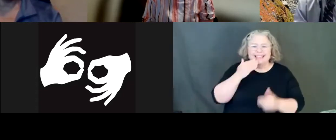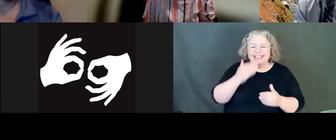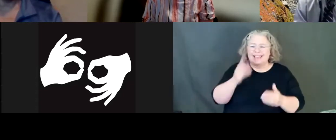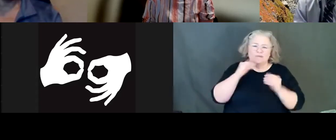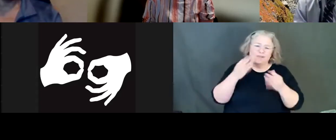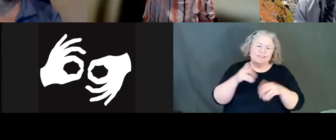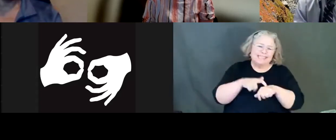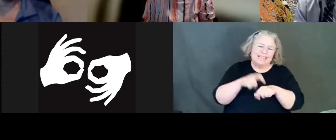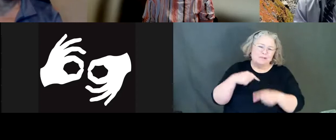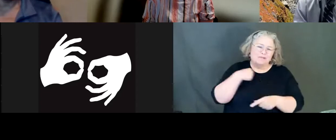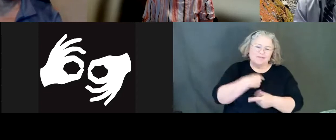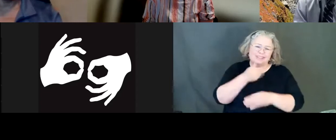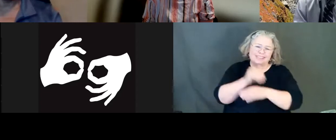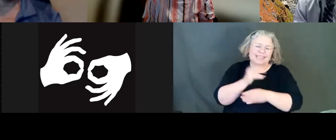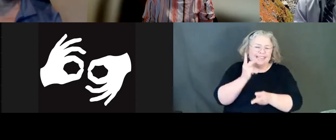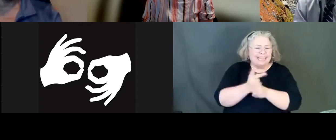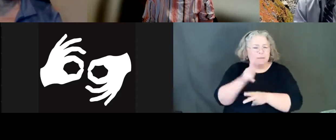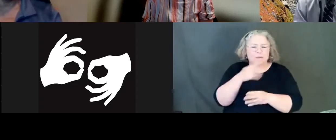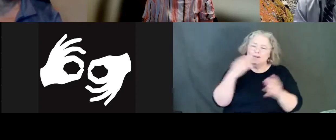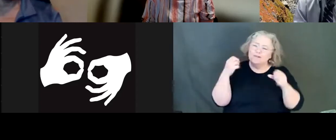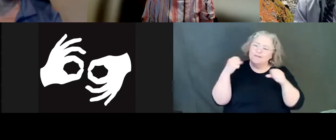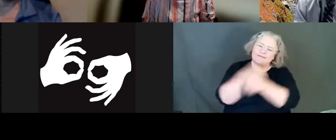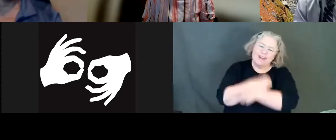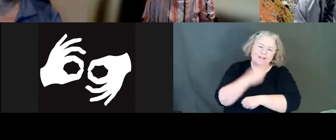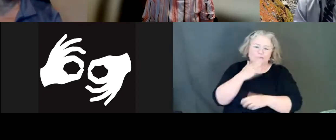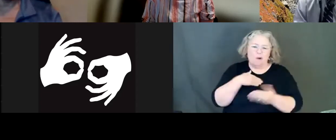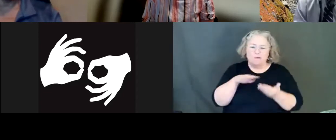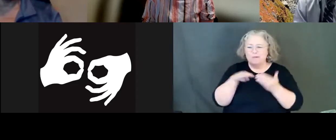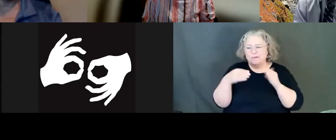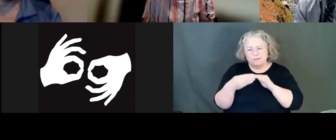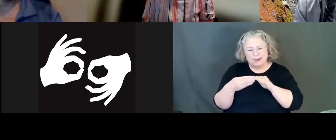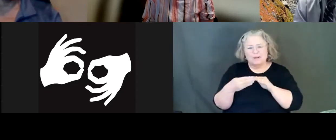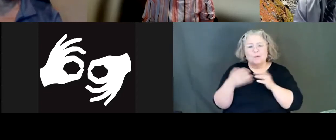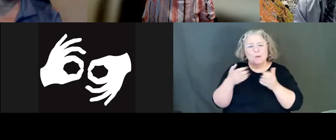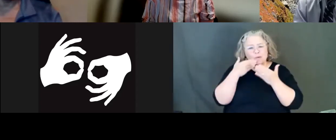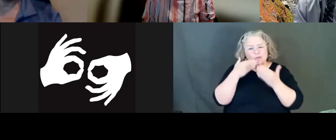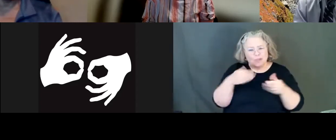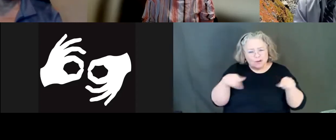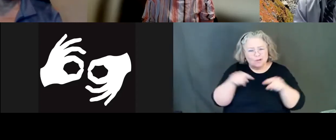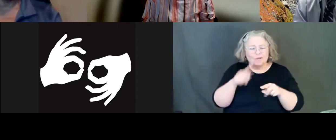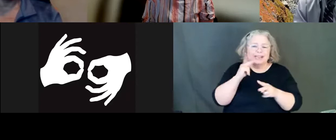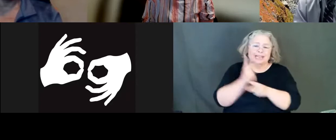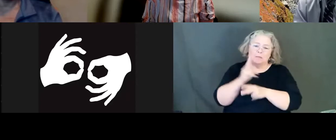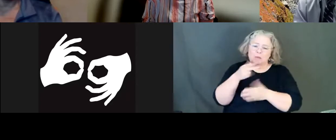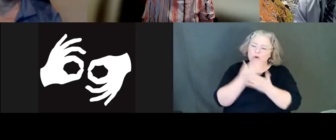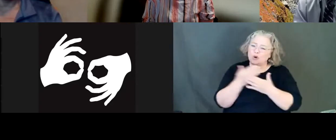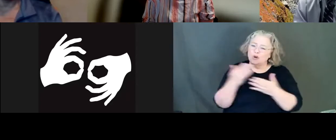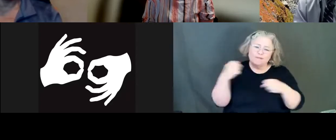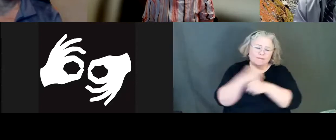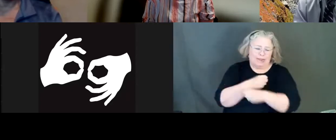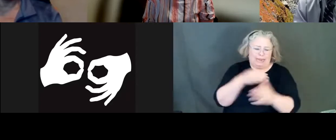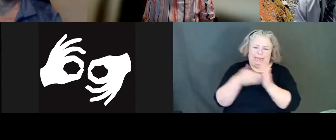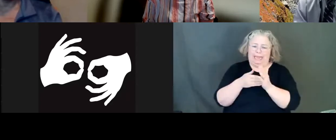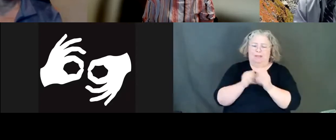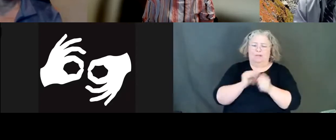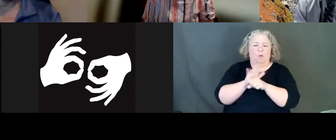your time to us this evening. Keep up the good fight for our community. And we want to thank you all for keeping up the good fight against